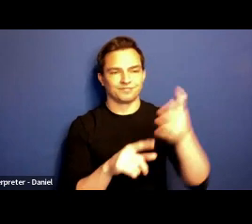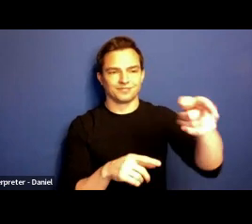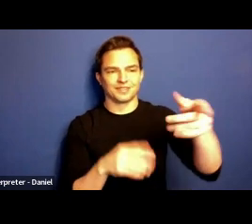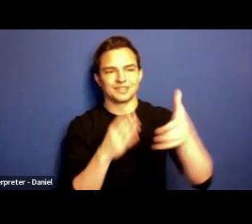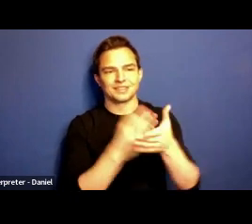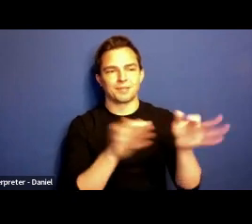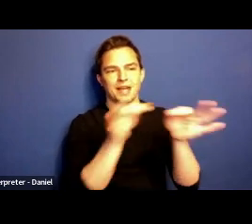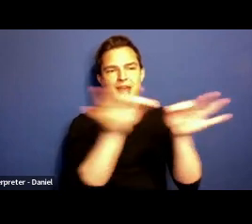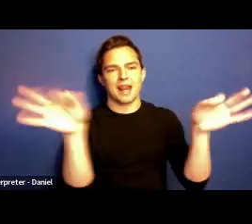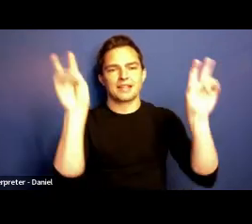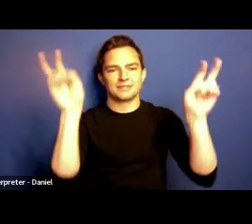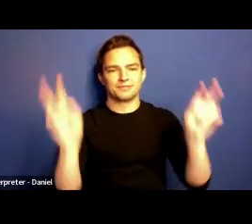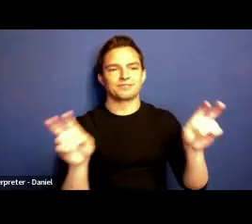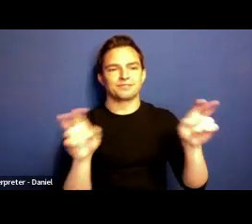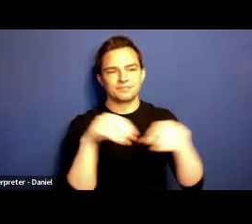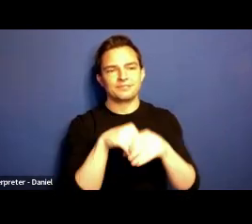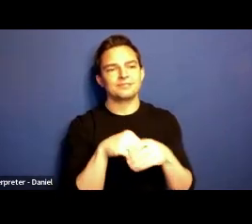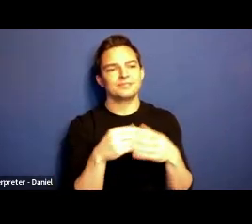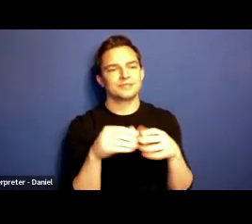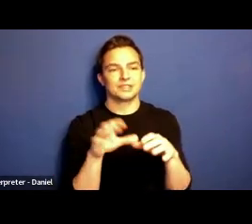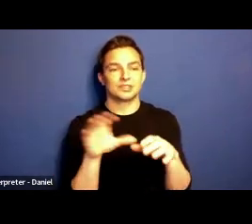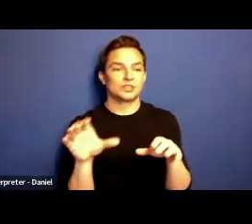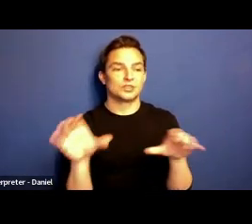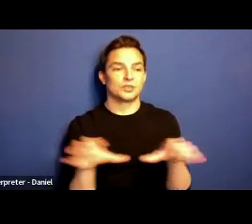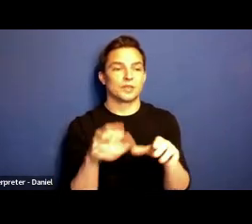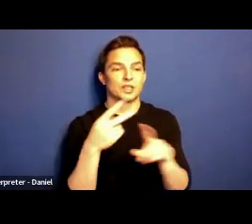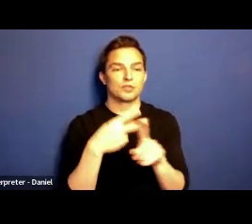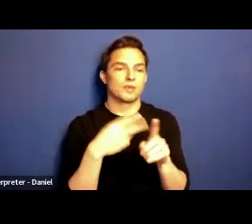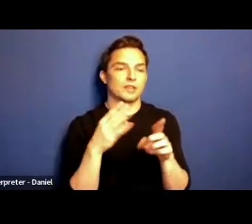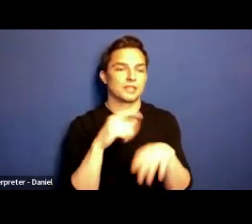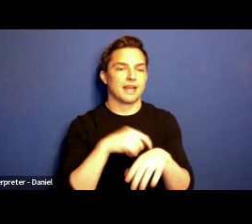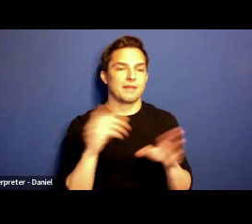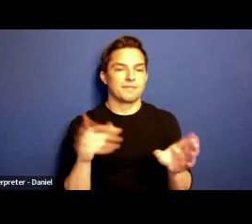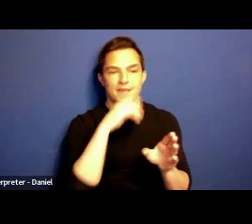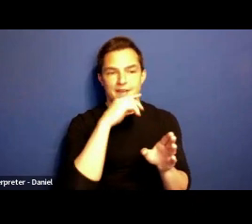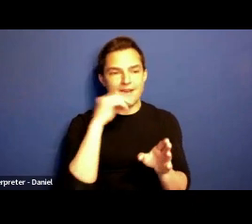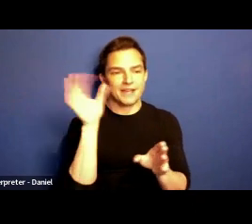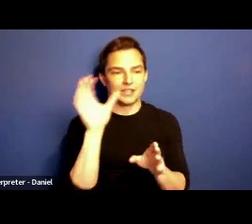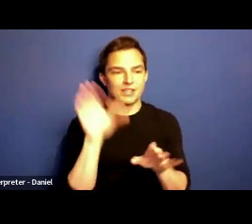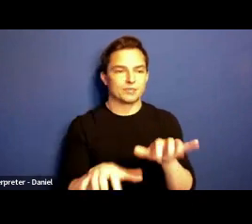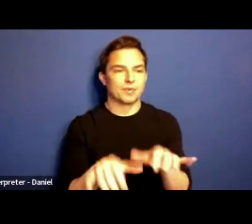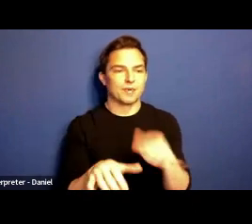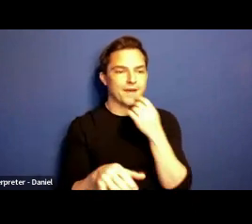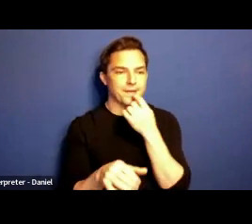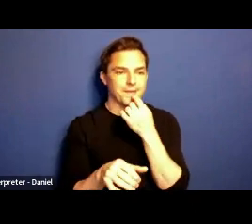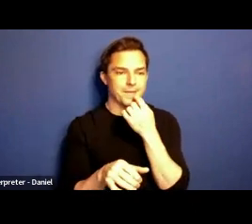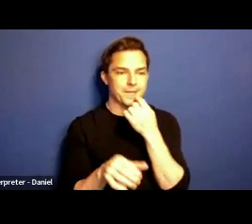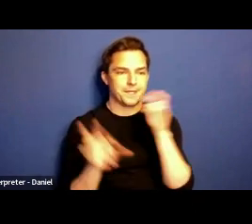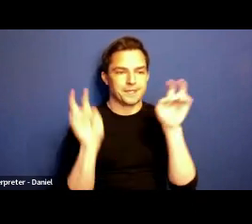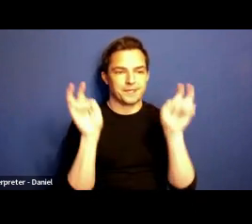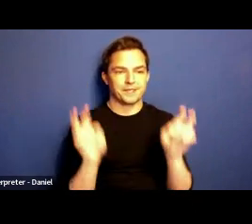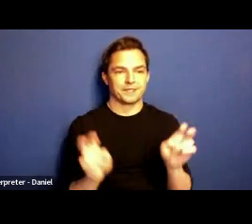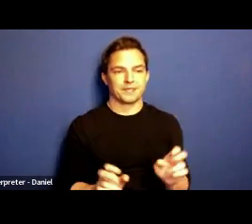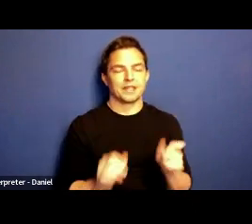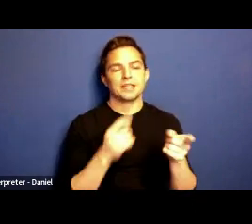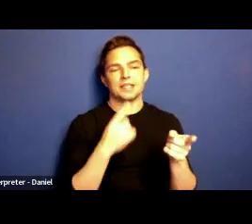found searching within basically a 2-month window. They come across the country,